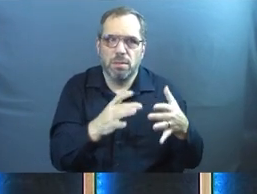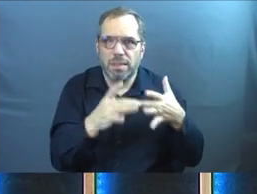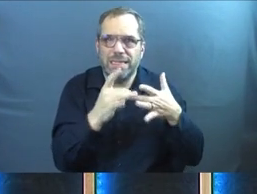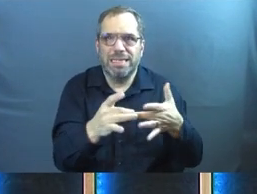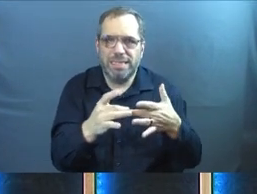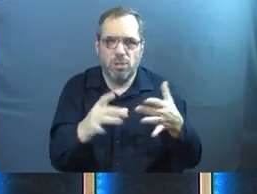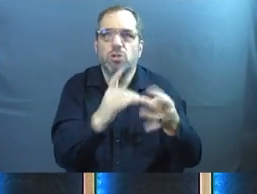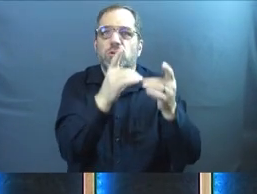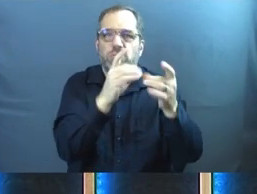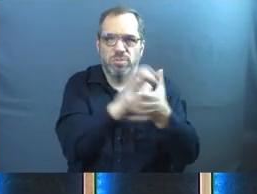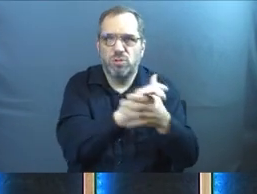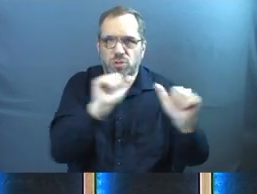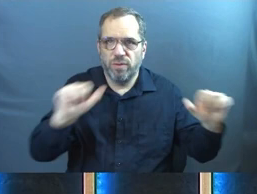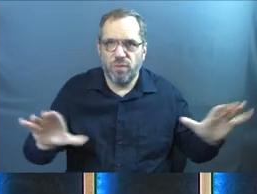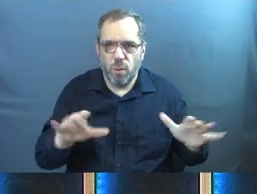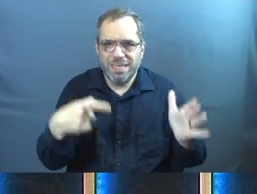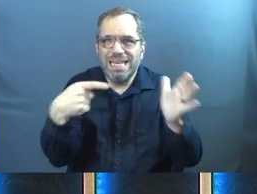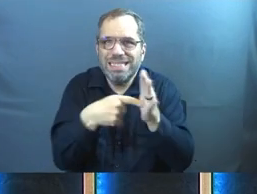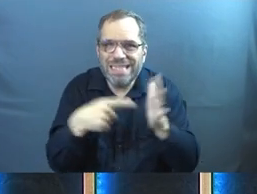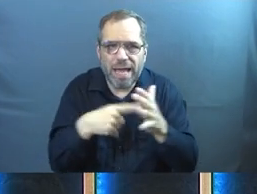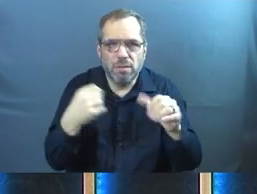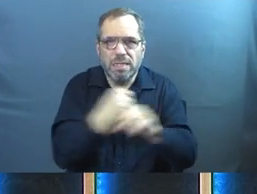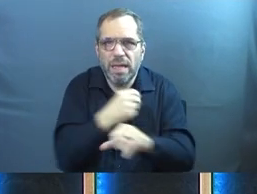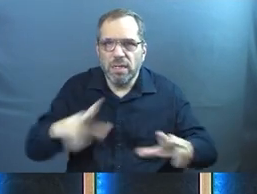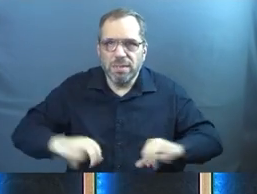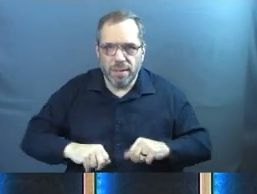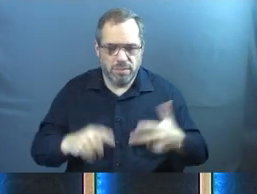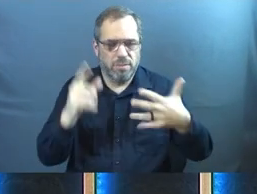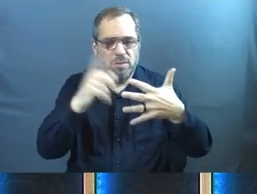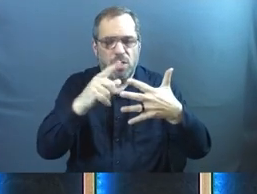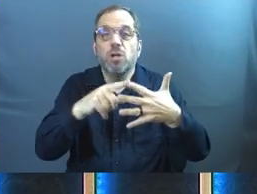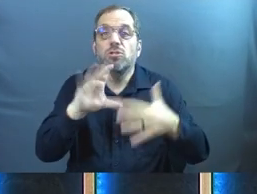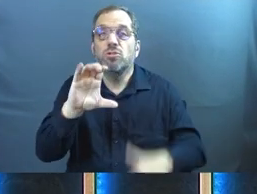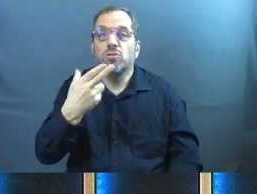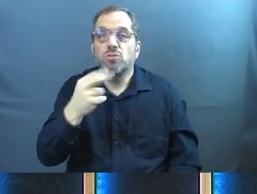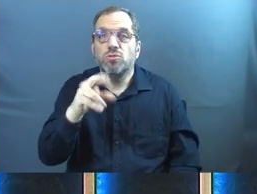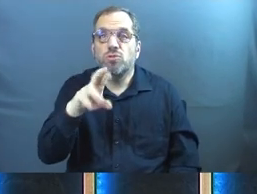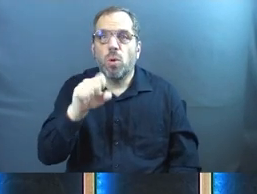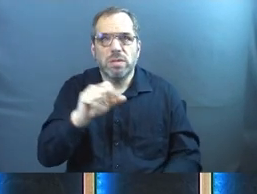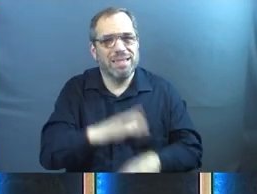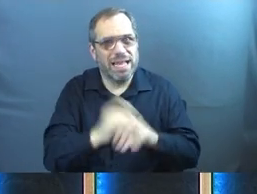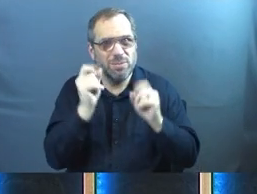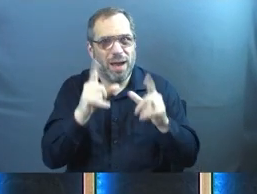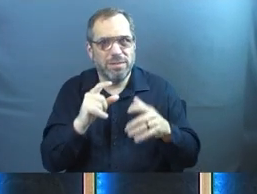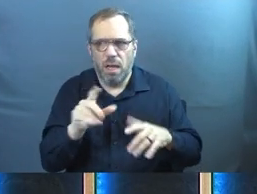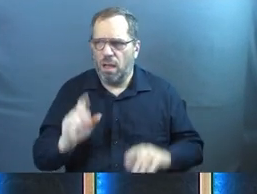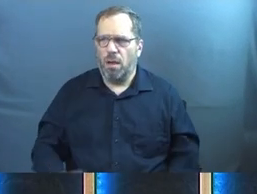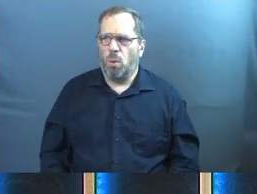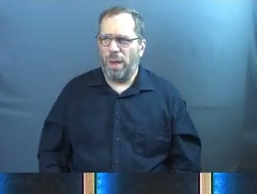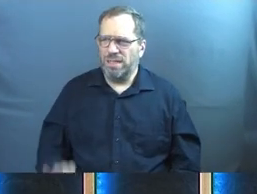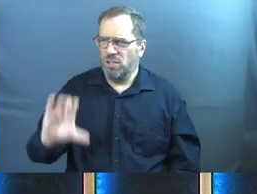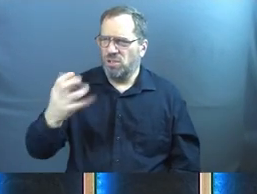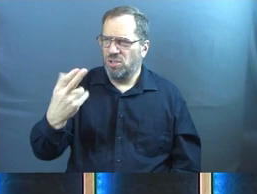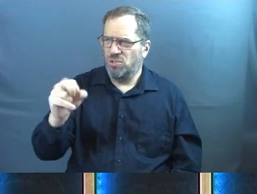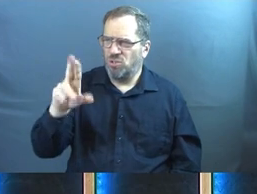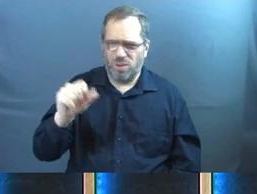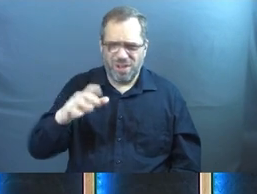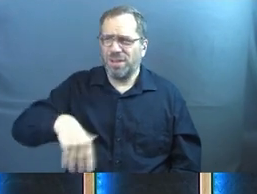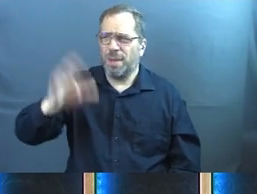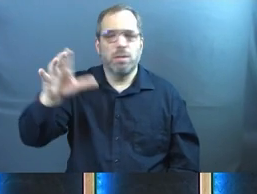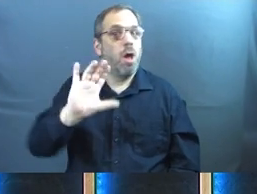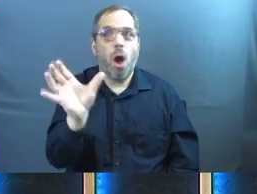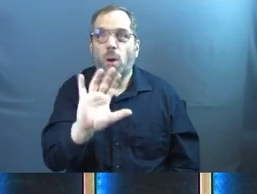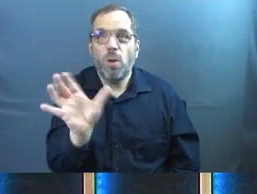lead to divorce, debt, fighting, selfishness, all of it. Next is chores. This is always the surprising one. People are like, chores? Really? Grow